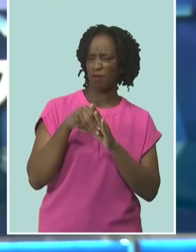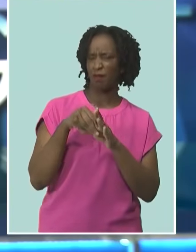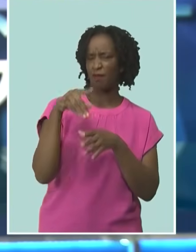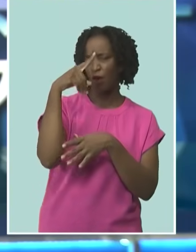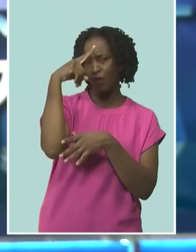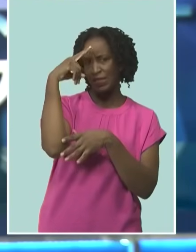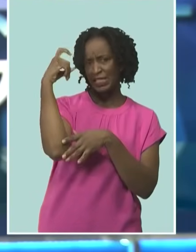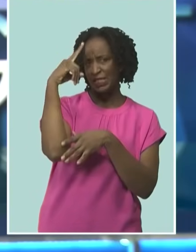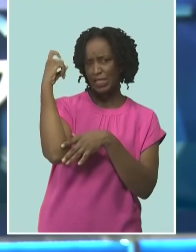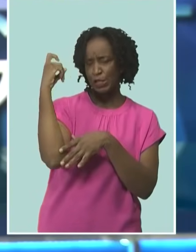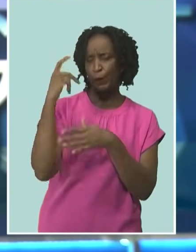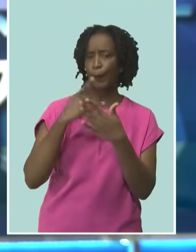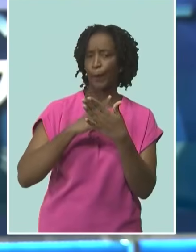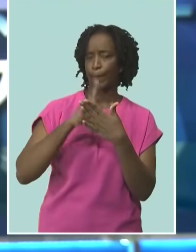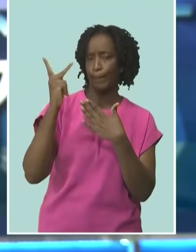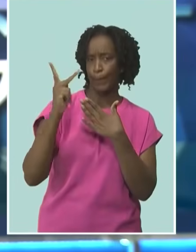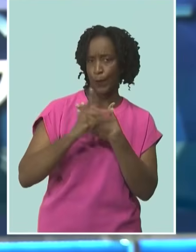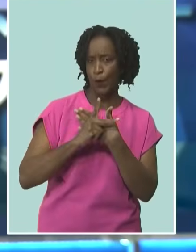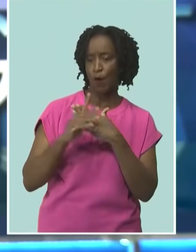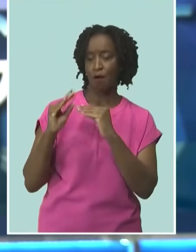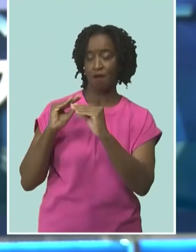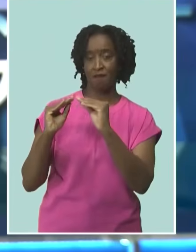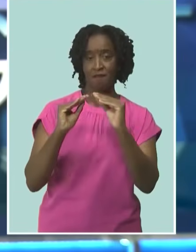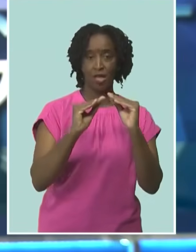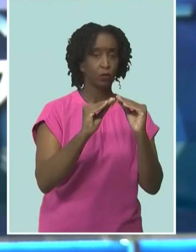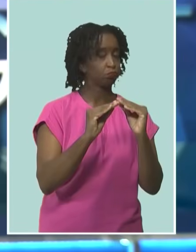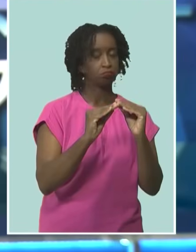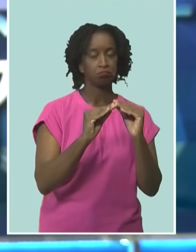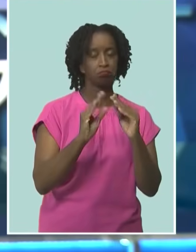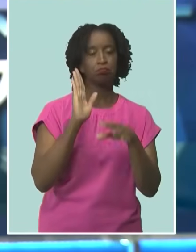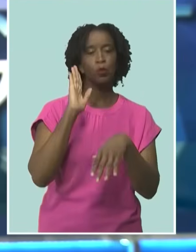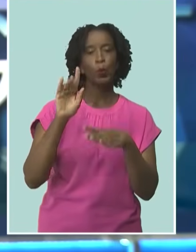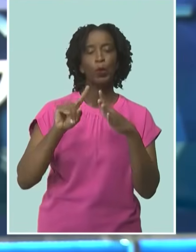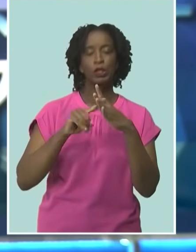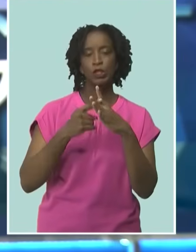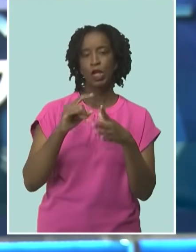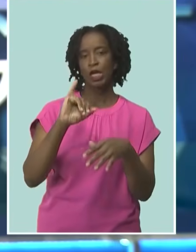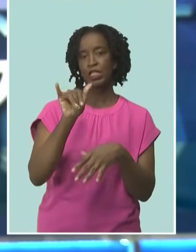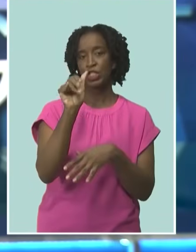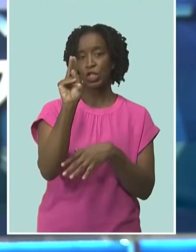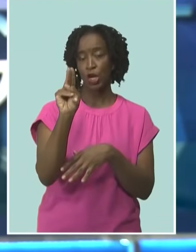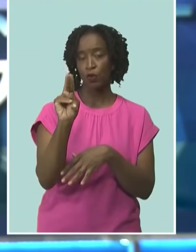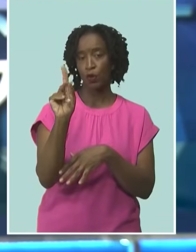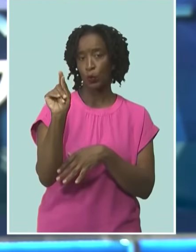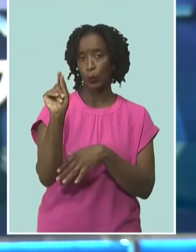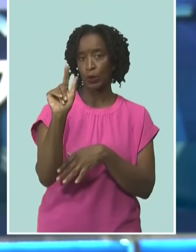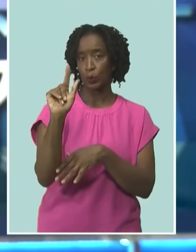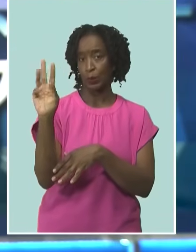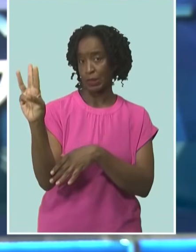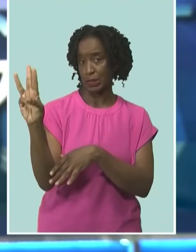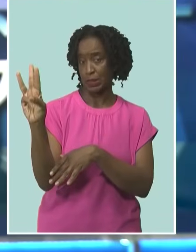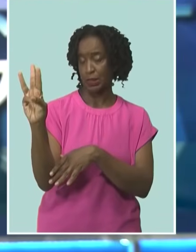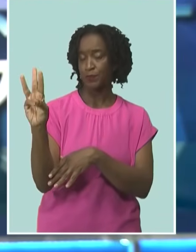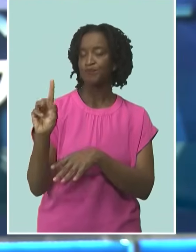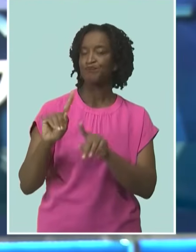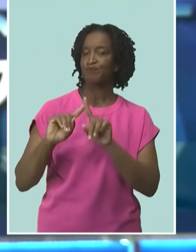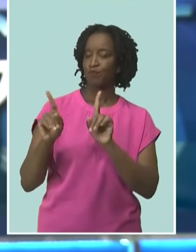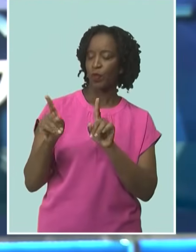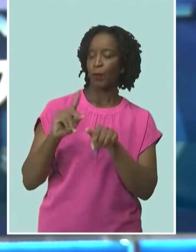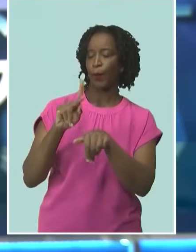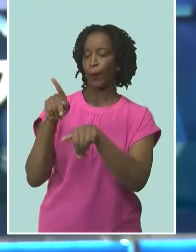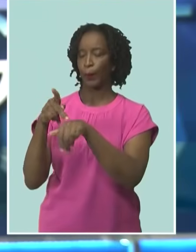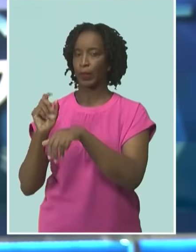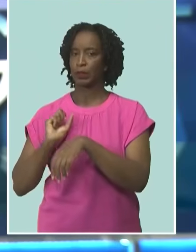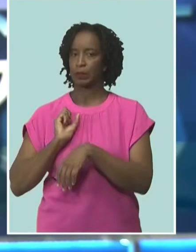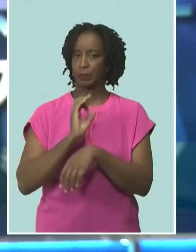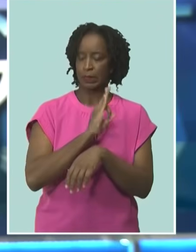been scheduled for extensive refurbishments beginning in January 2026. However, following consultations with the principal and staff,